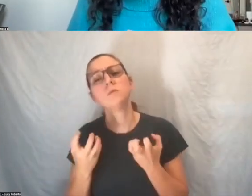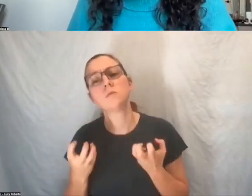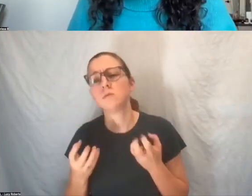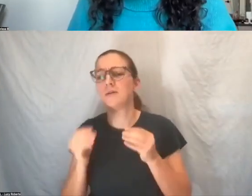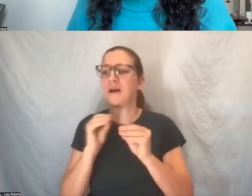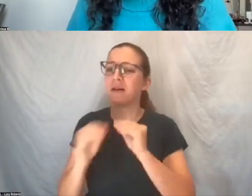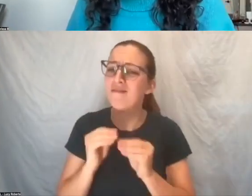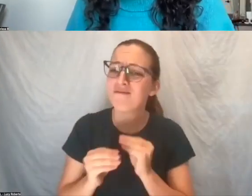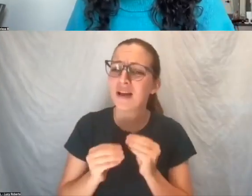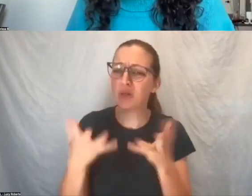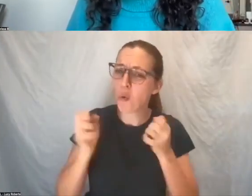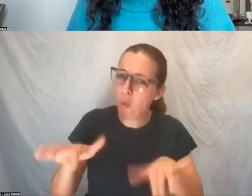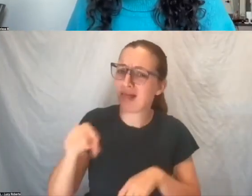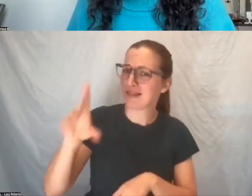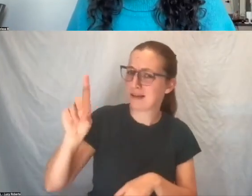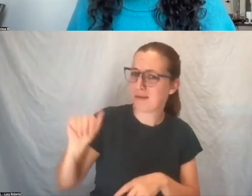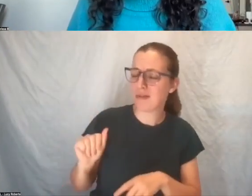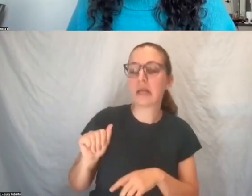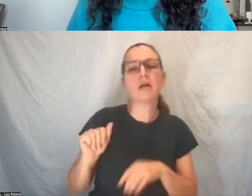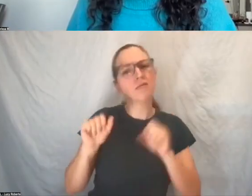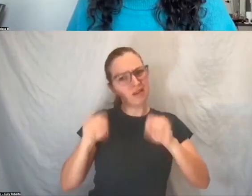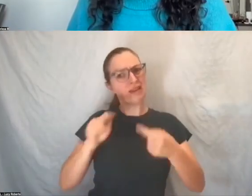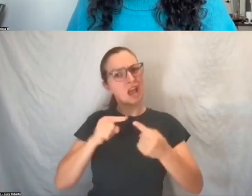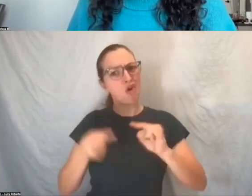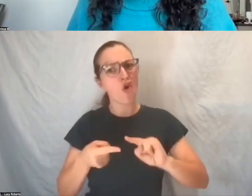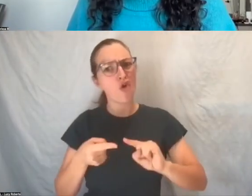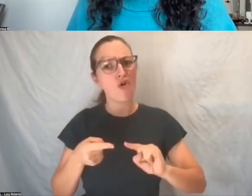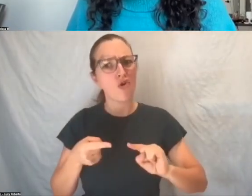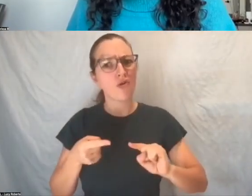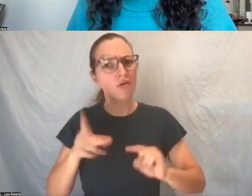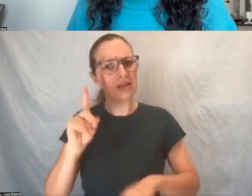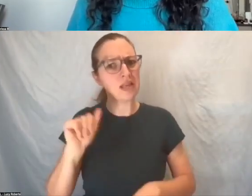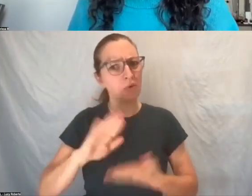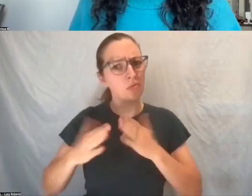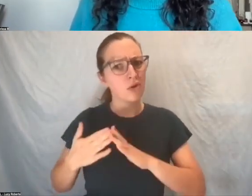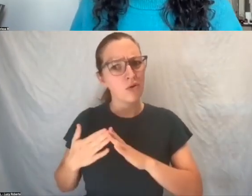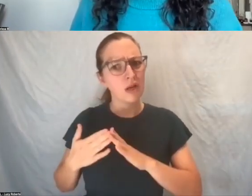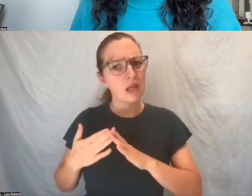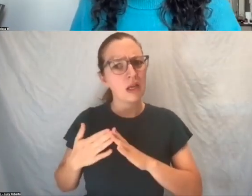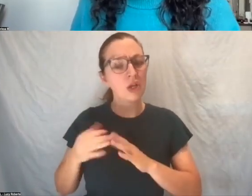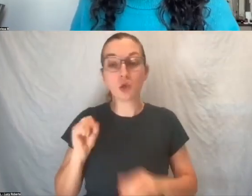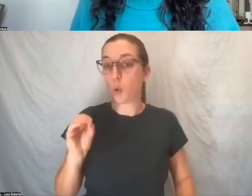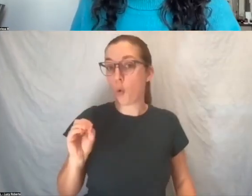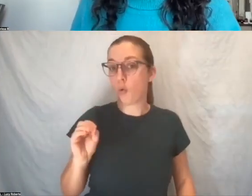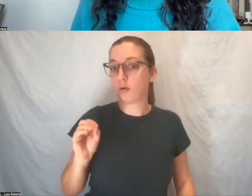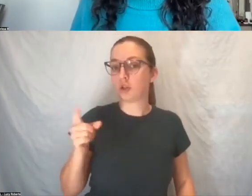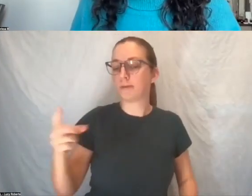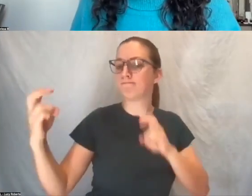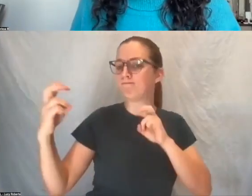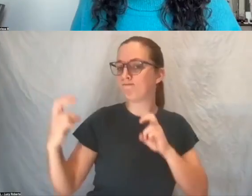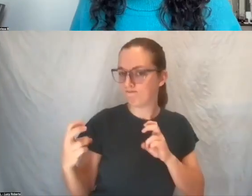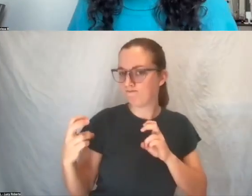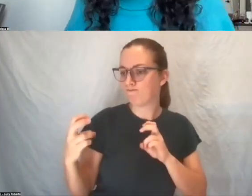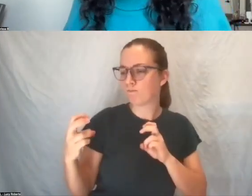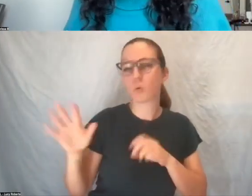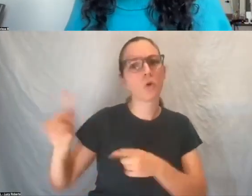of a disability can be harmful to a disabled or to the disabled community. And so she sat down with one of her